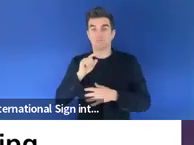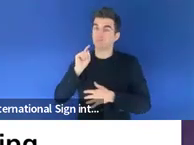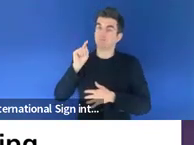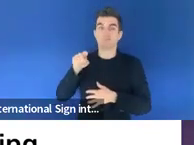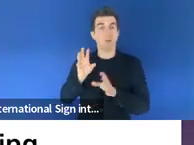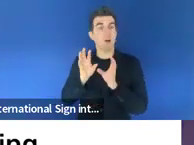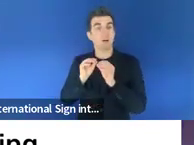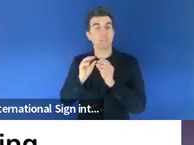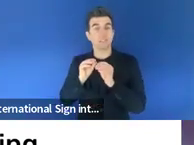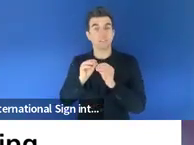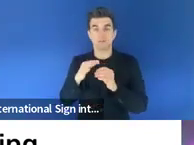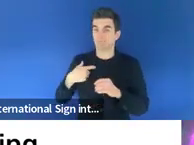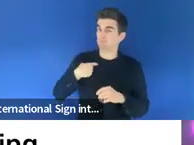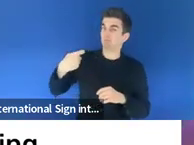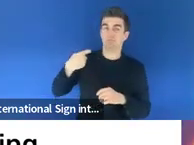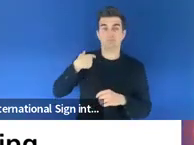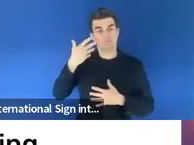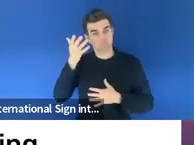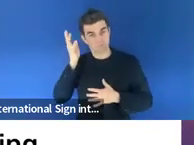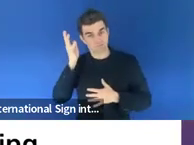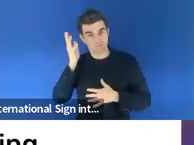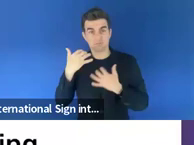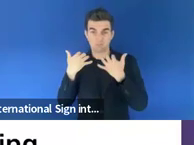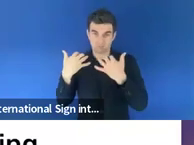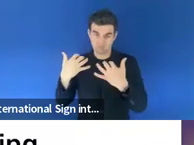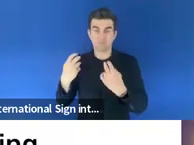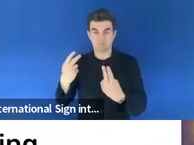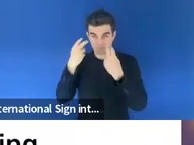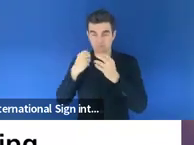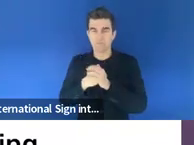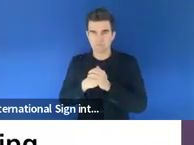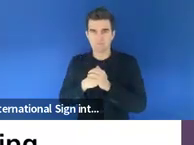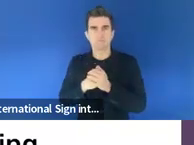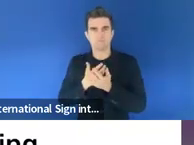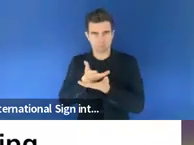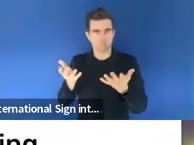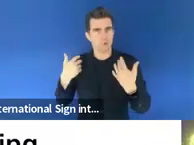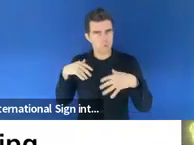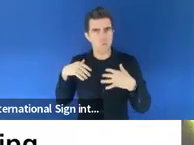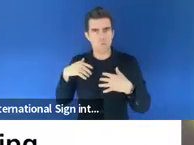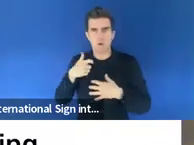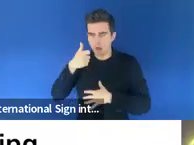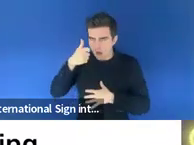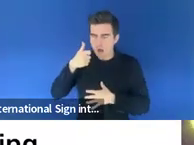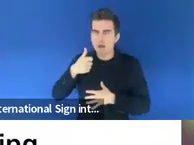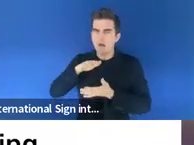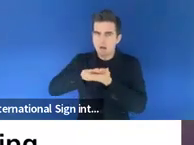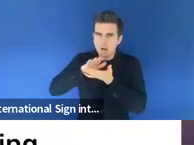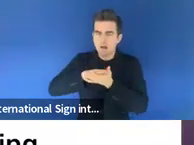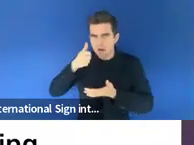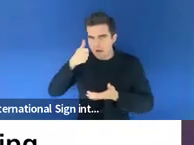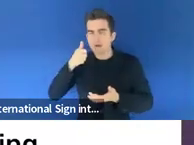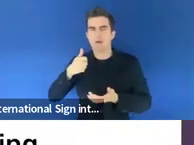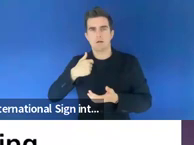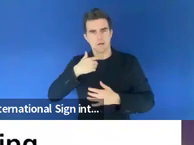That's a real tangible value to a conference organizer. But what's the secondary benefit here? Well,